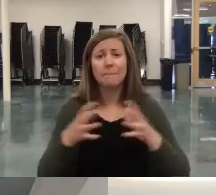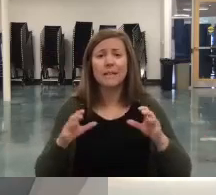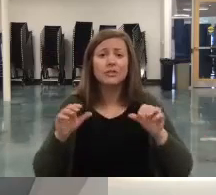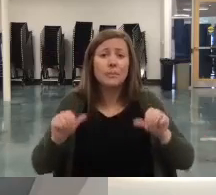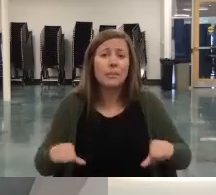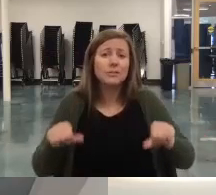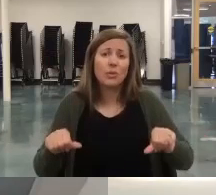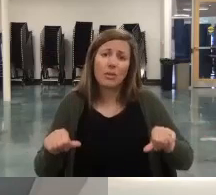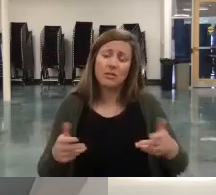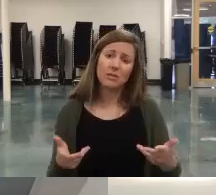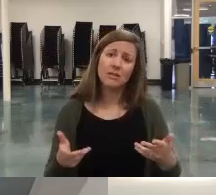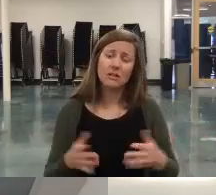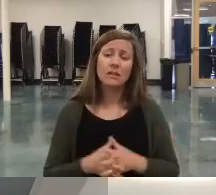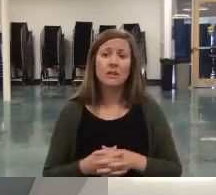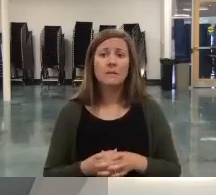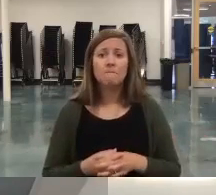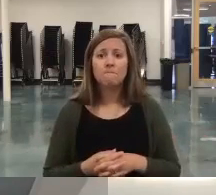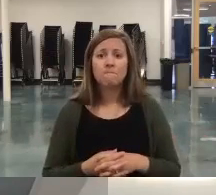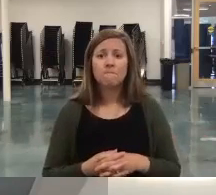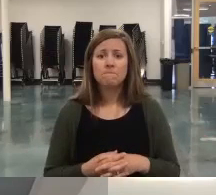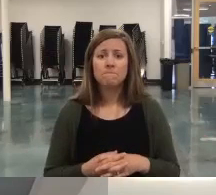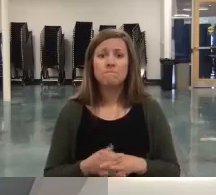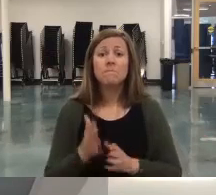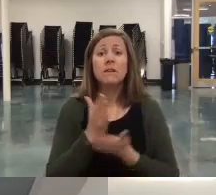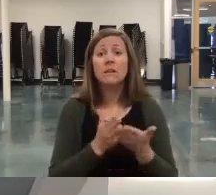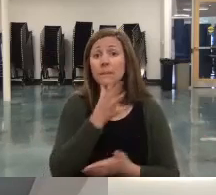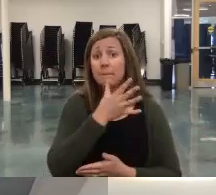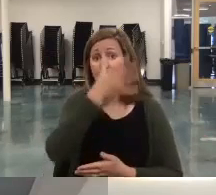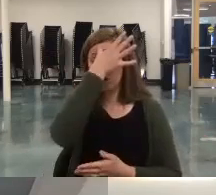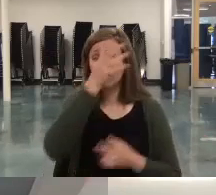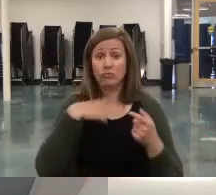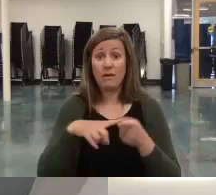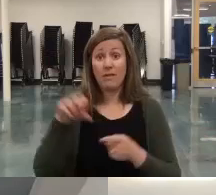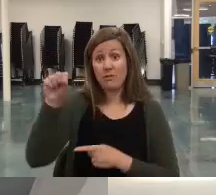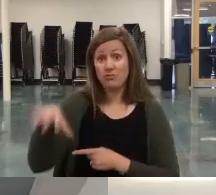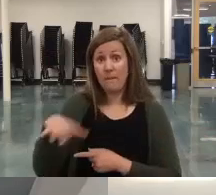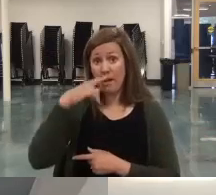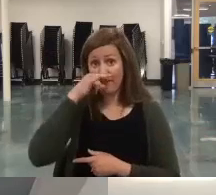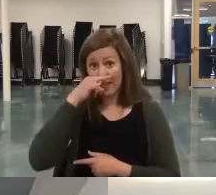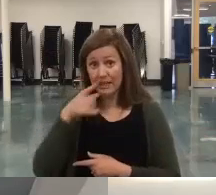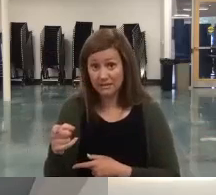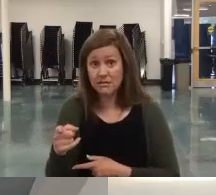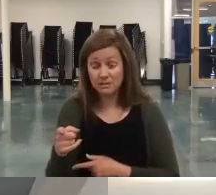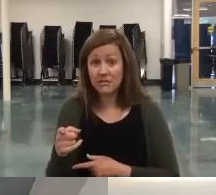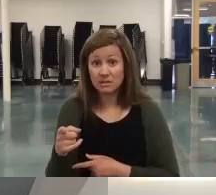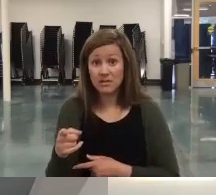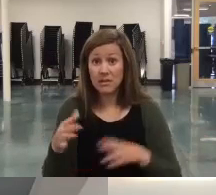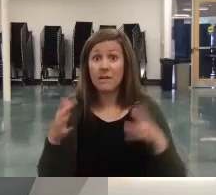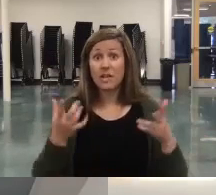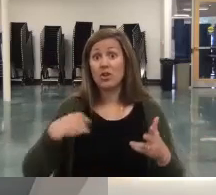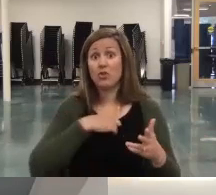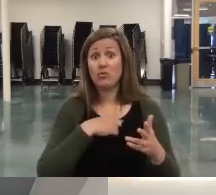possibly can. We do have parents dropping off their children. So we meet them,